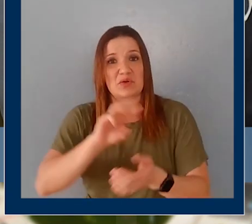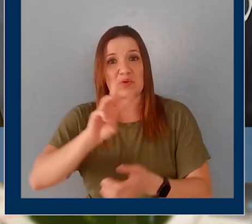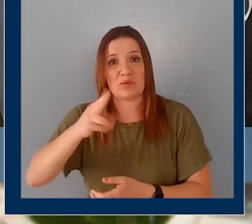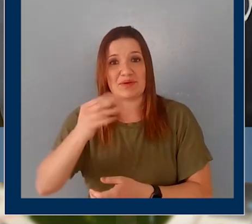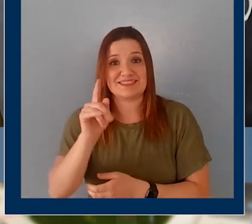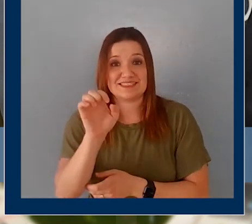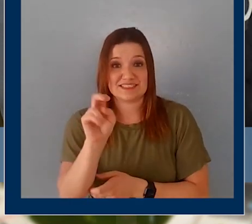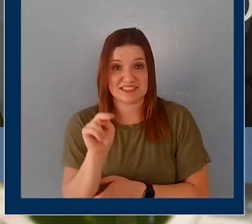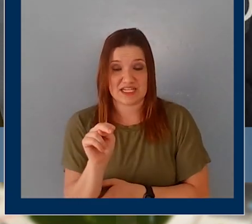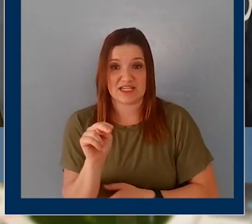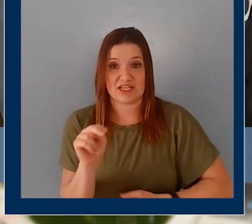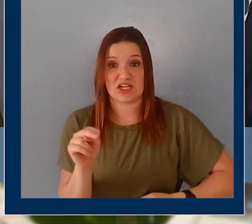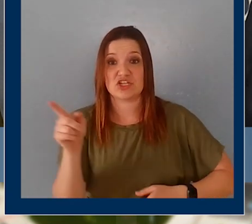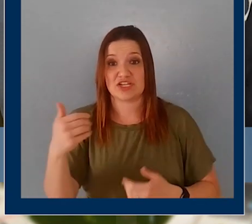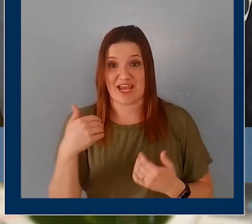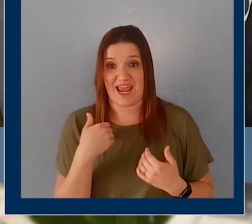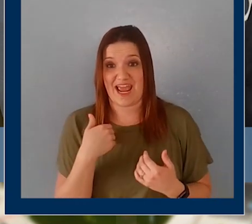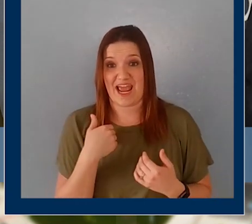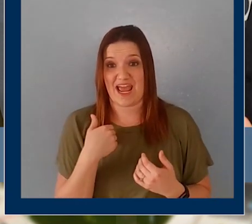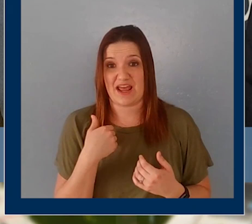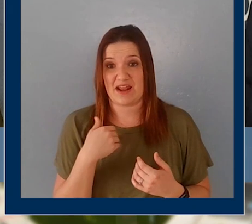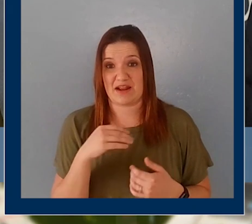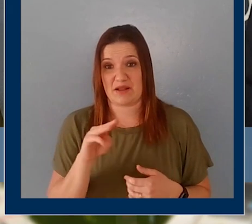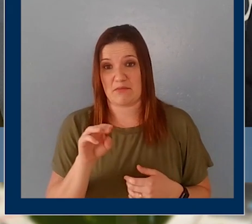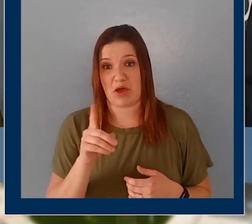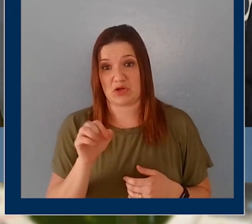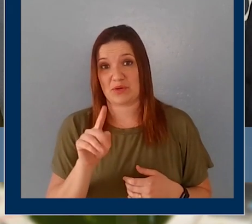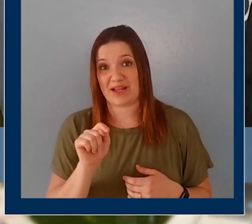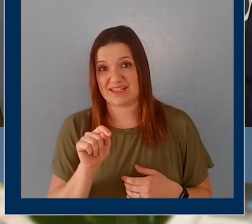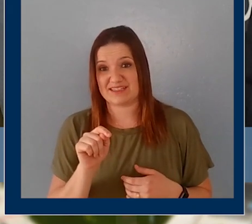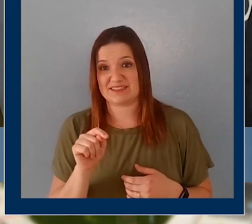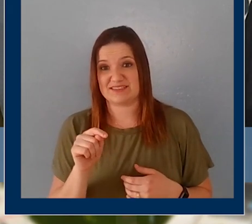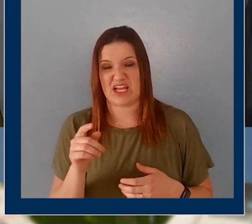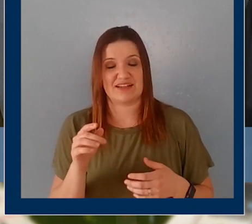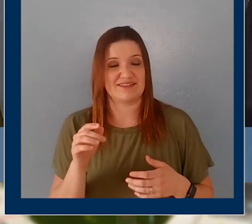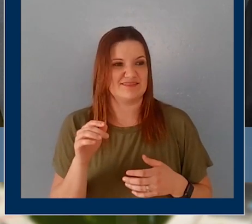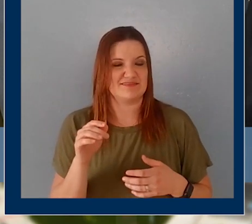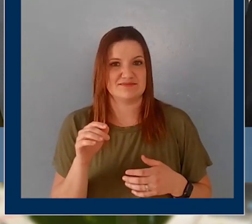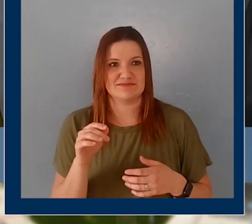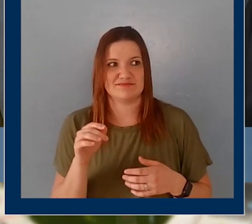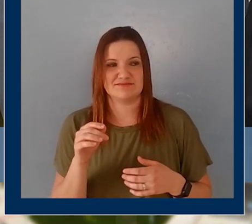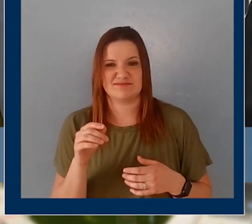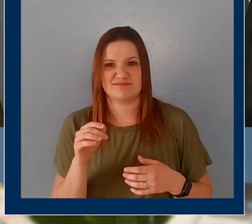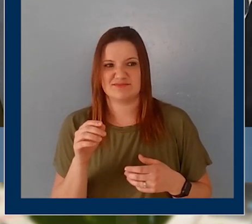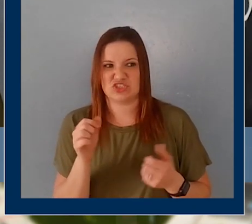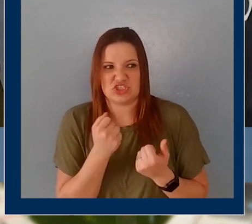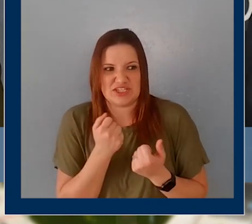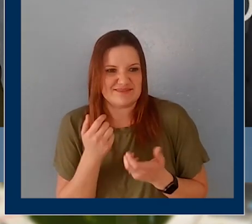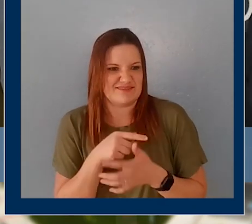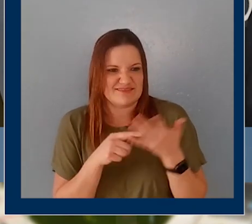she's read that younger people are being affected more than older people, which I found